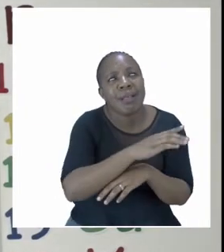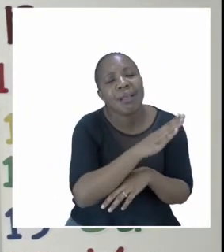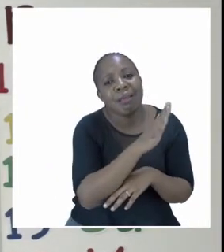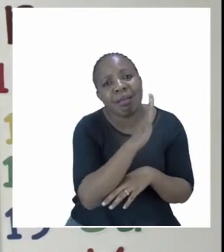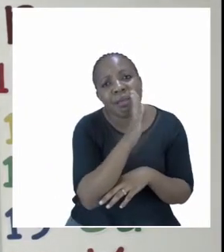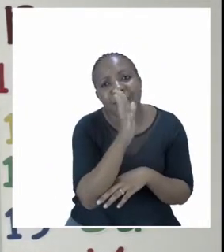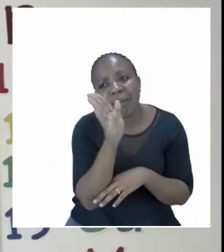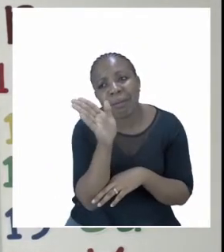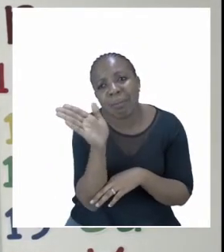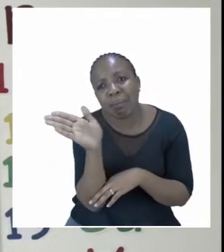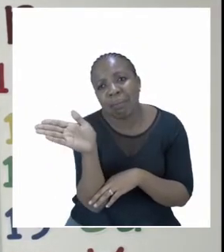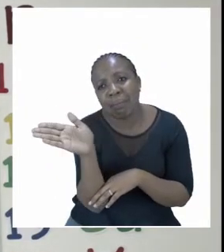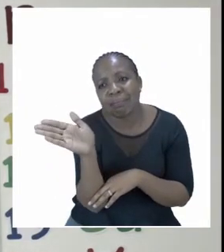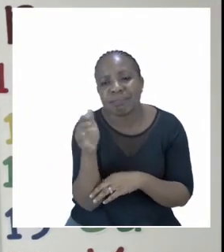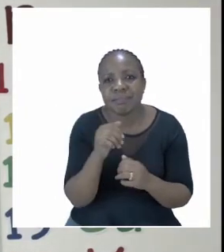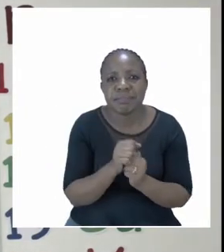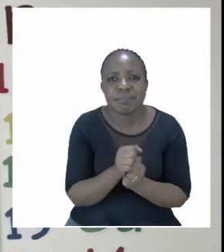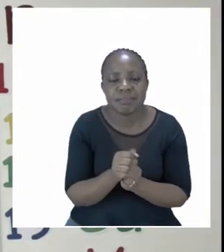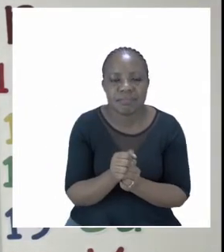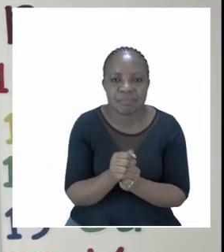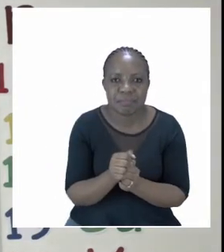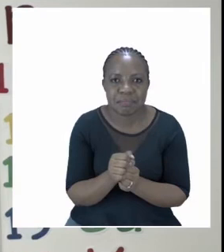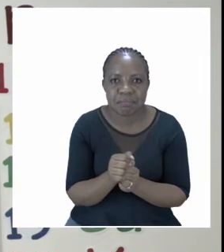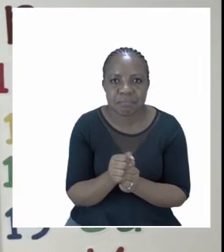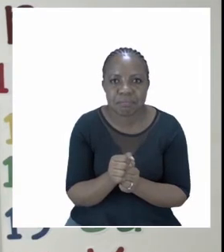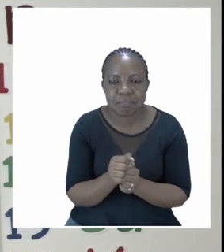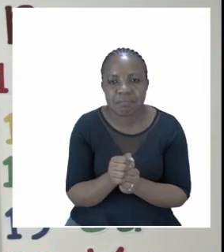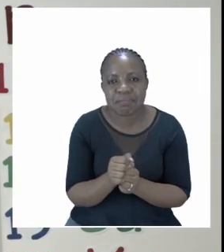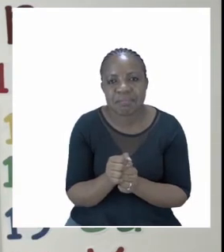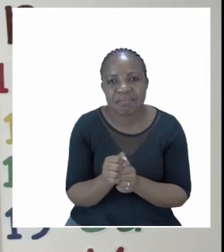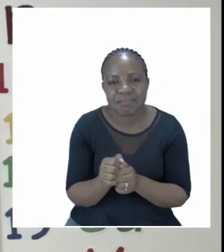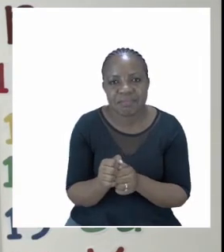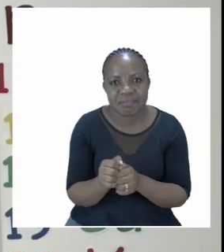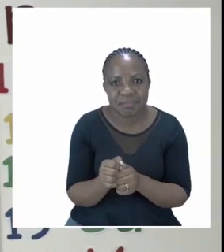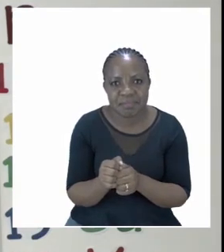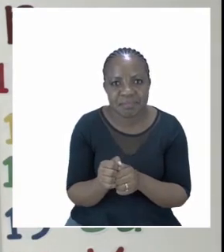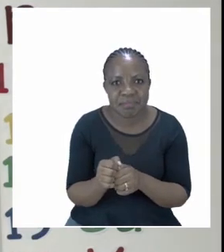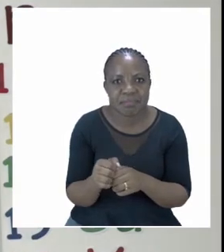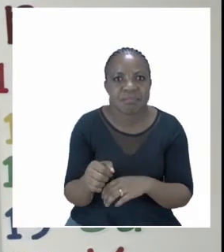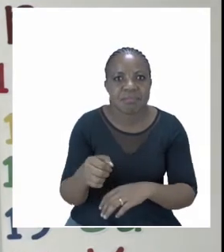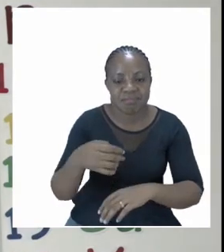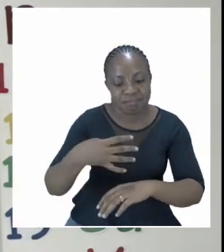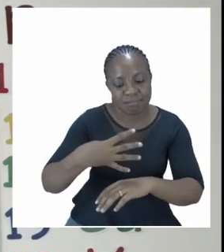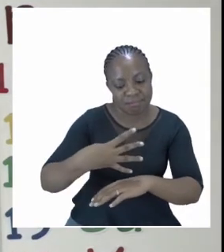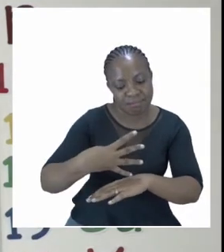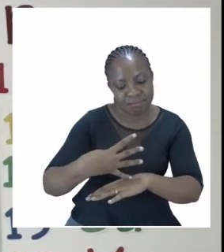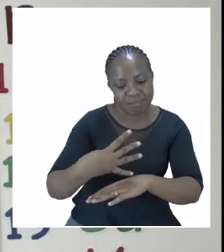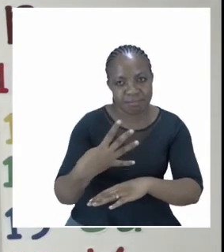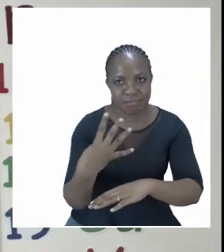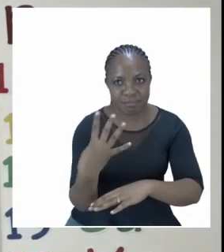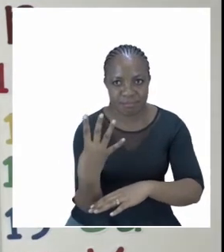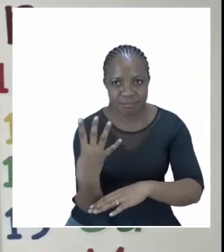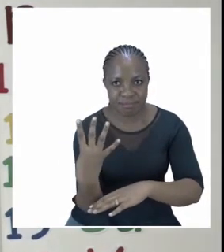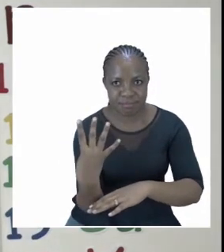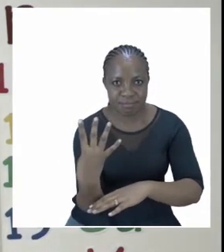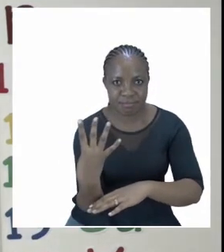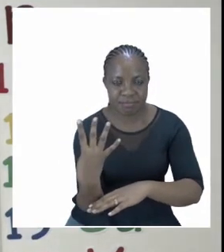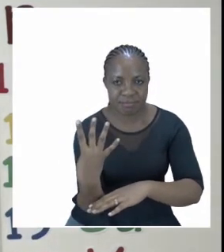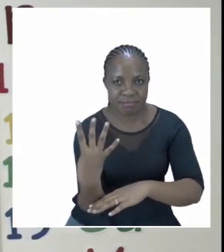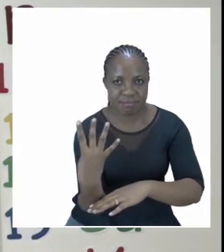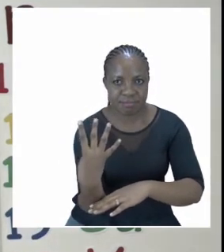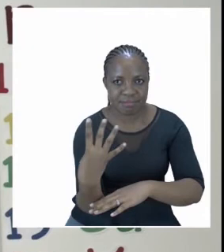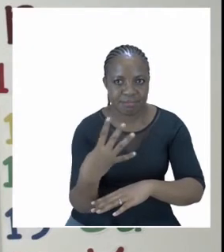remember it. After that, on a Thursday, some of you have